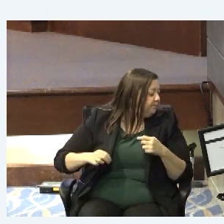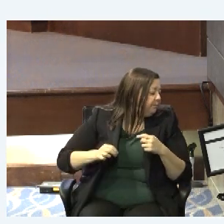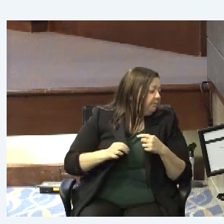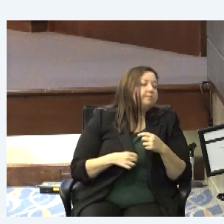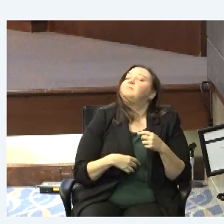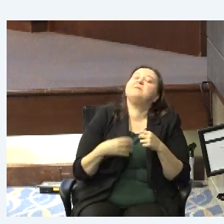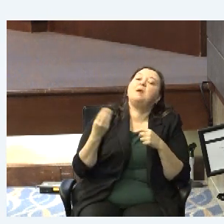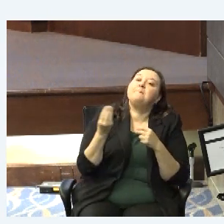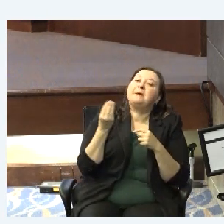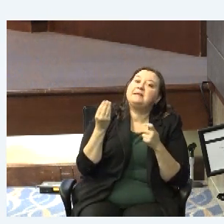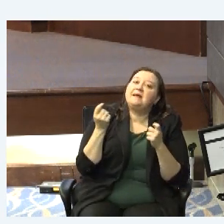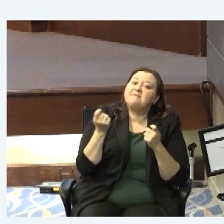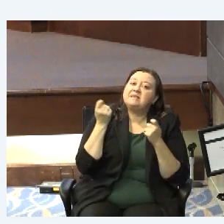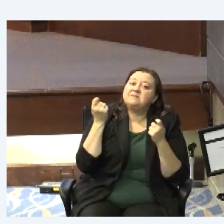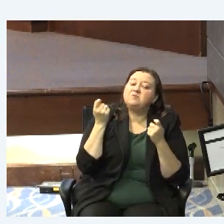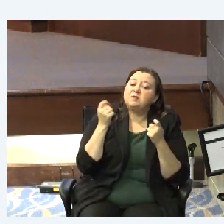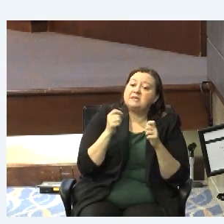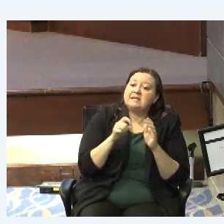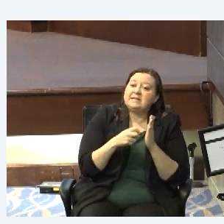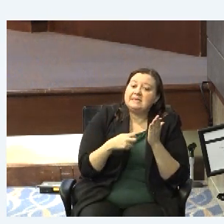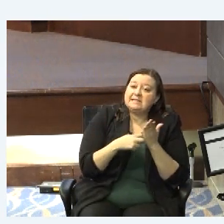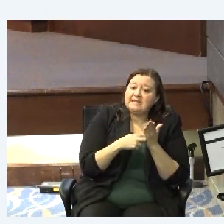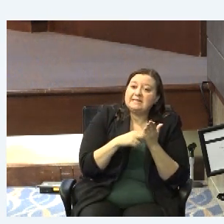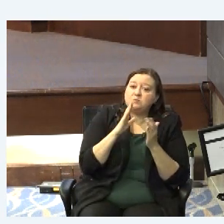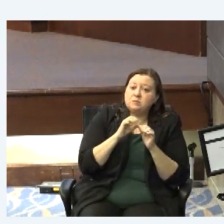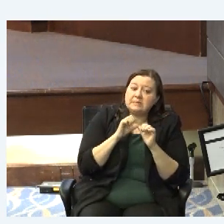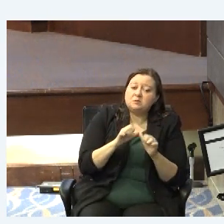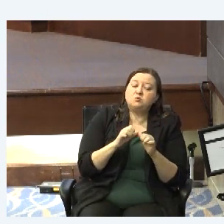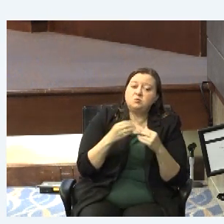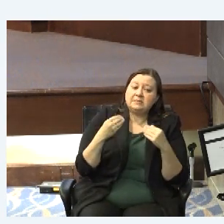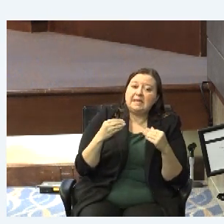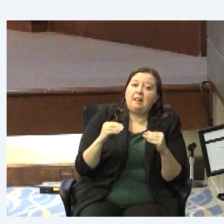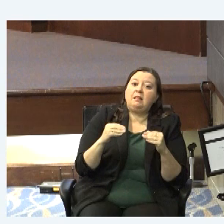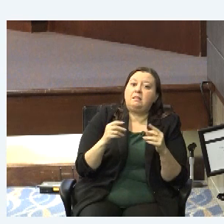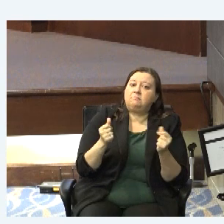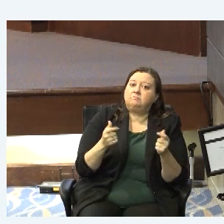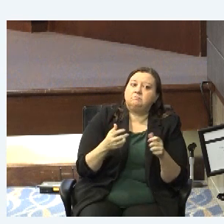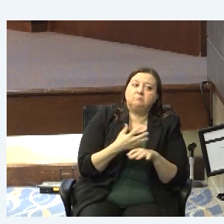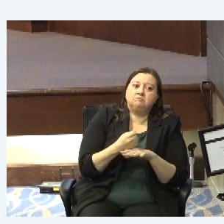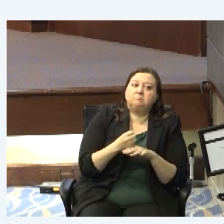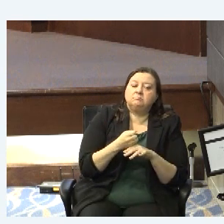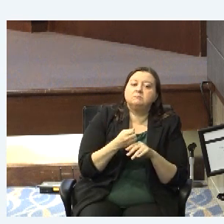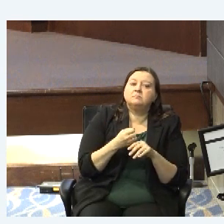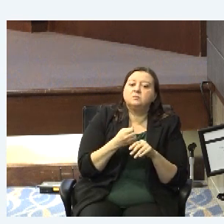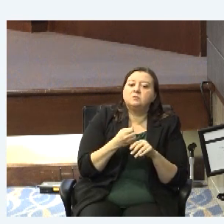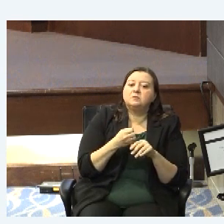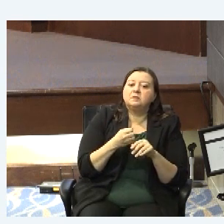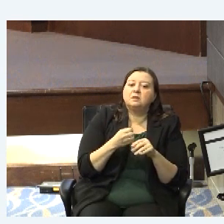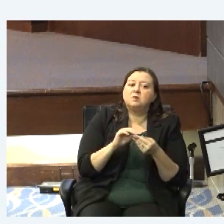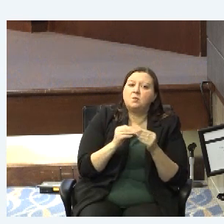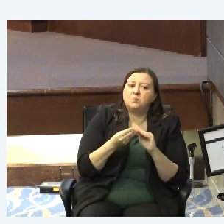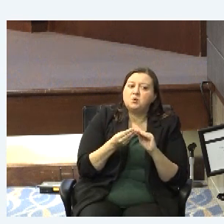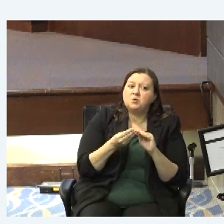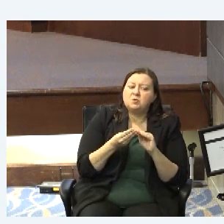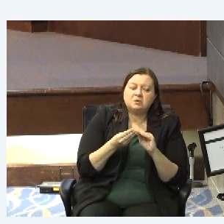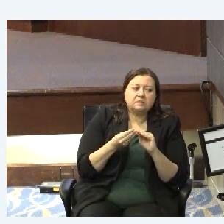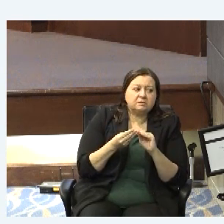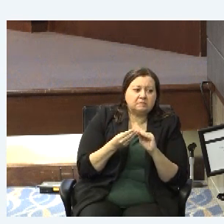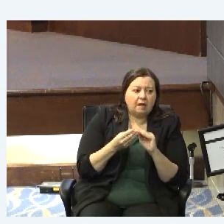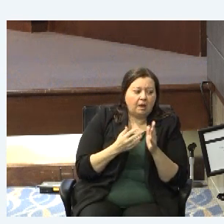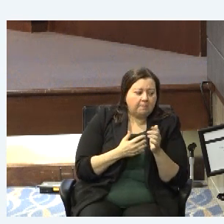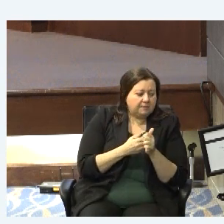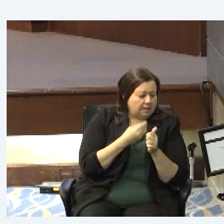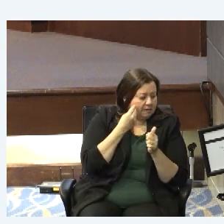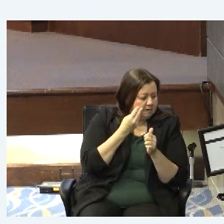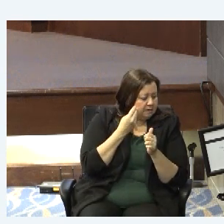the Monday Festival, tickets have been continuing to sell quite briskly. In fact, the numbers need a little updating